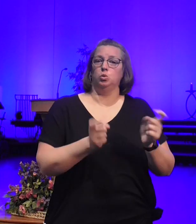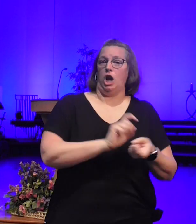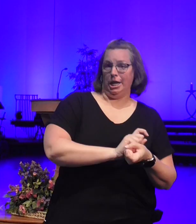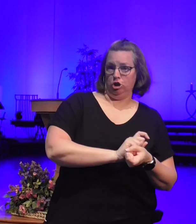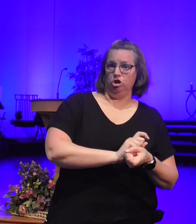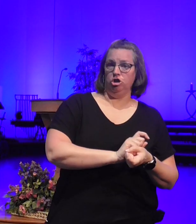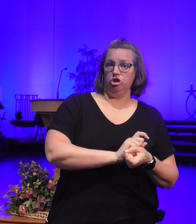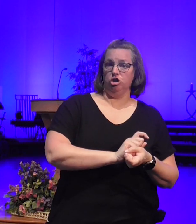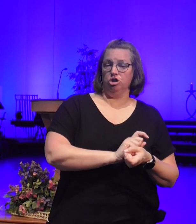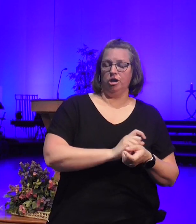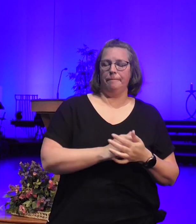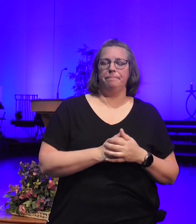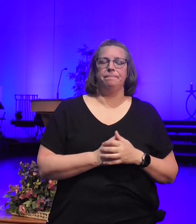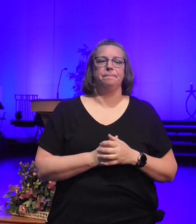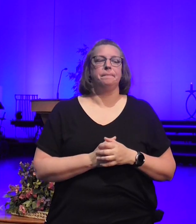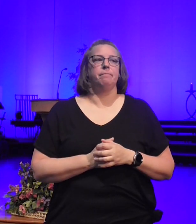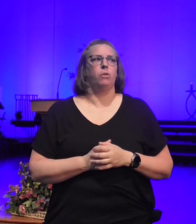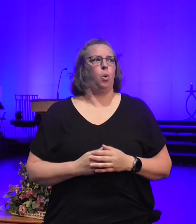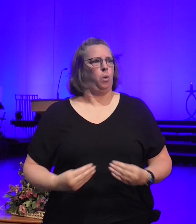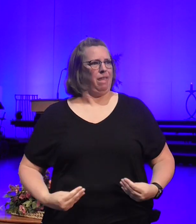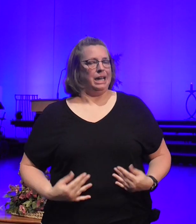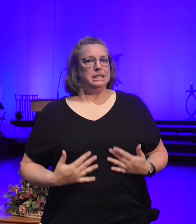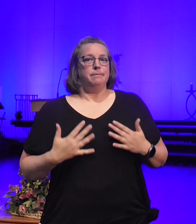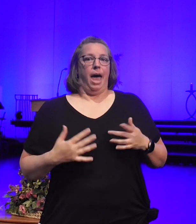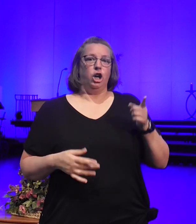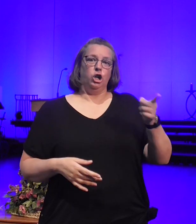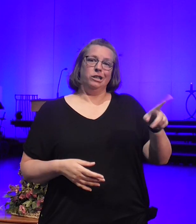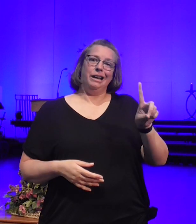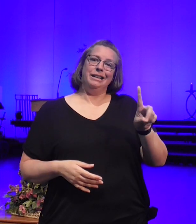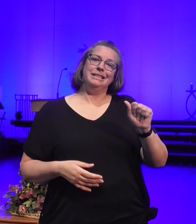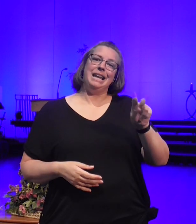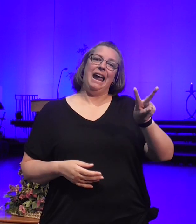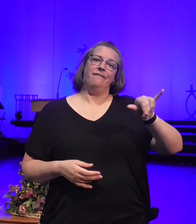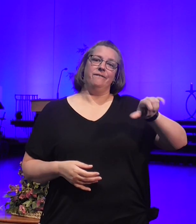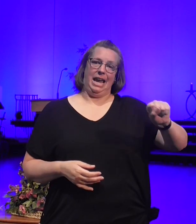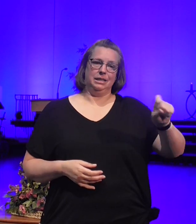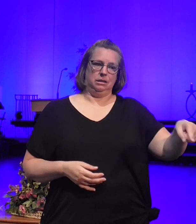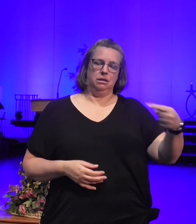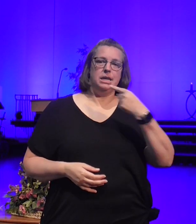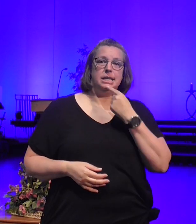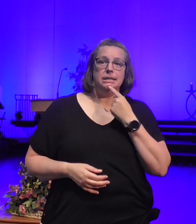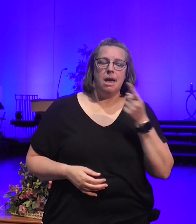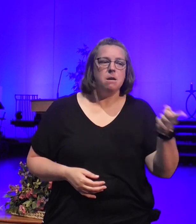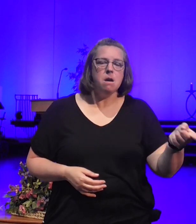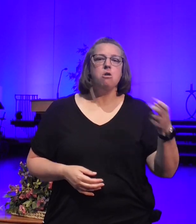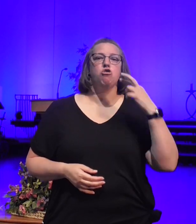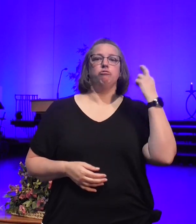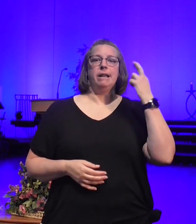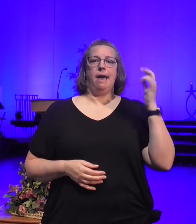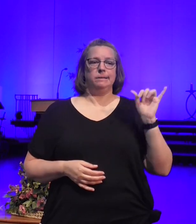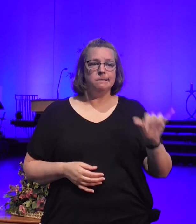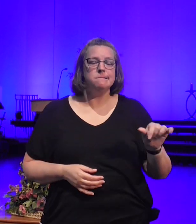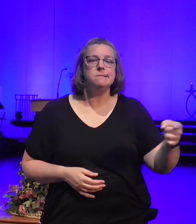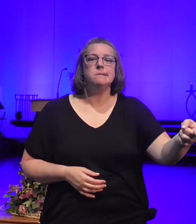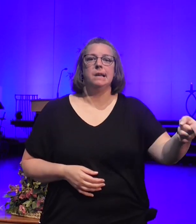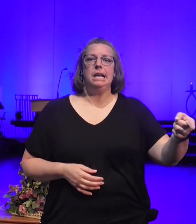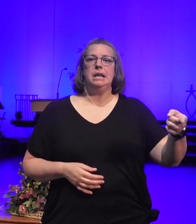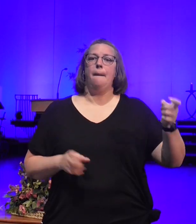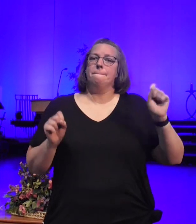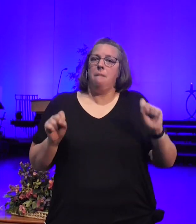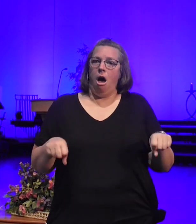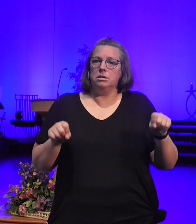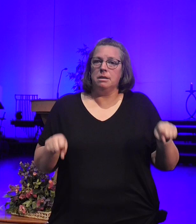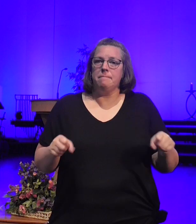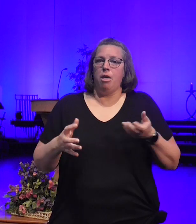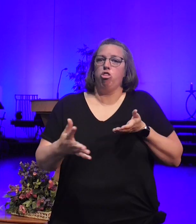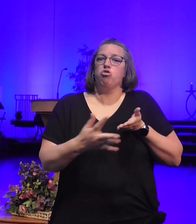person. And this inspired Mr. Davis, who said he realized that he could possibly, through